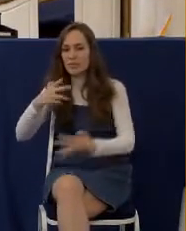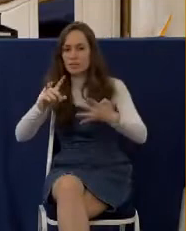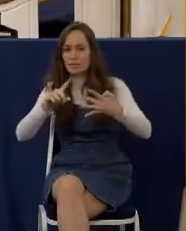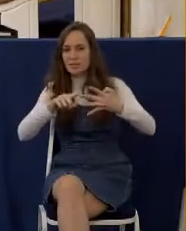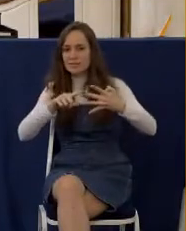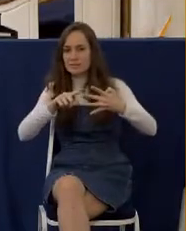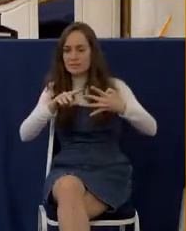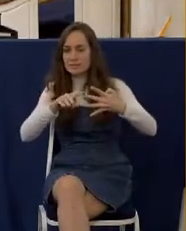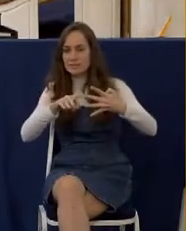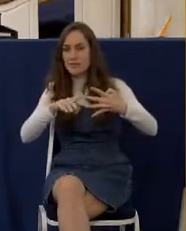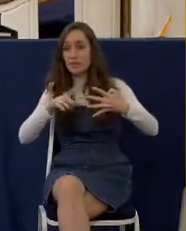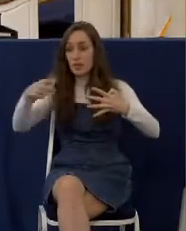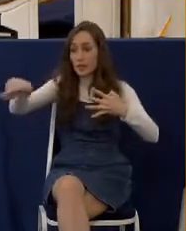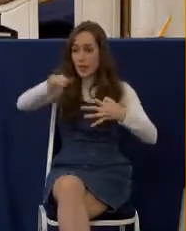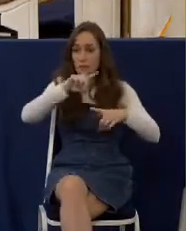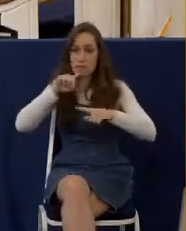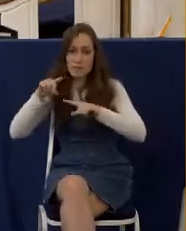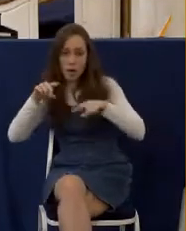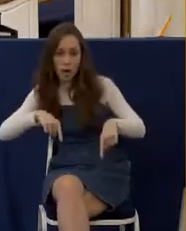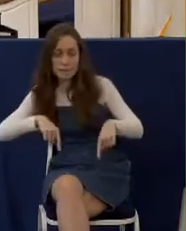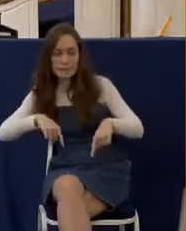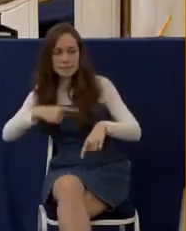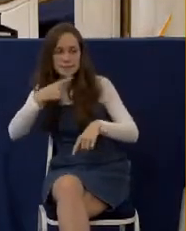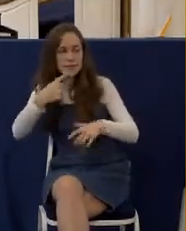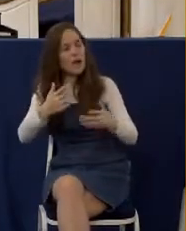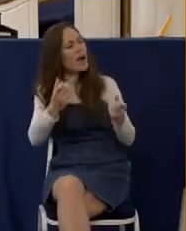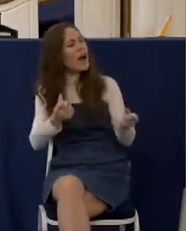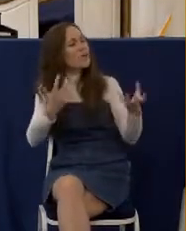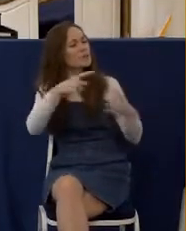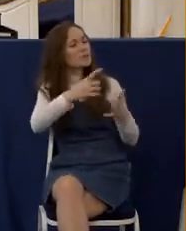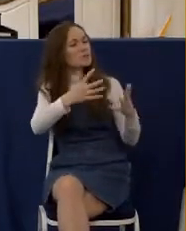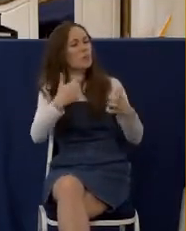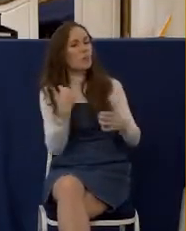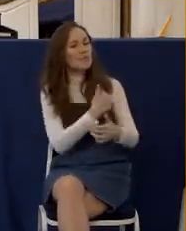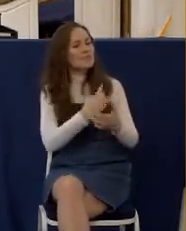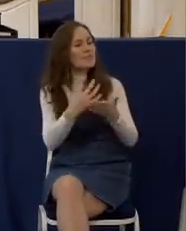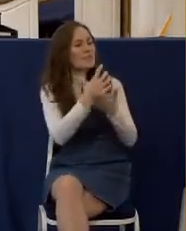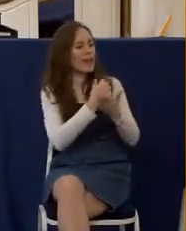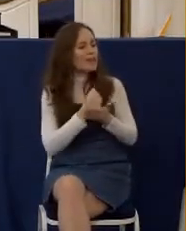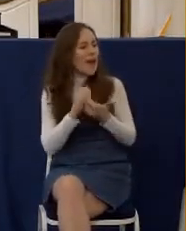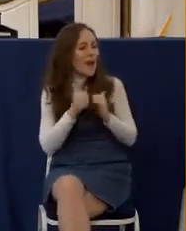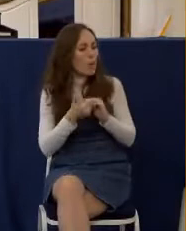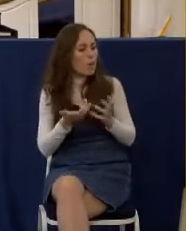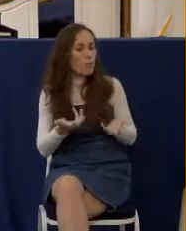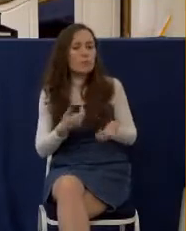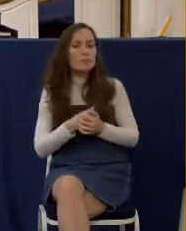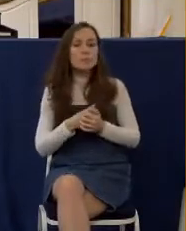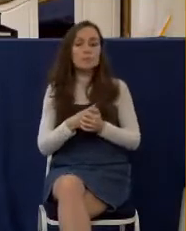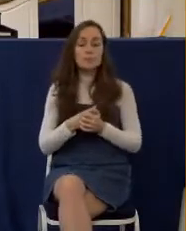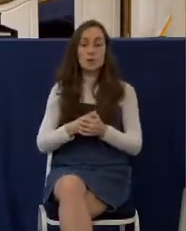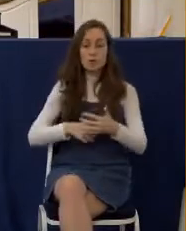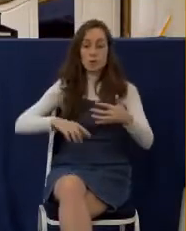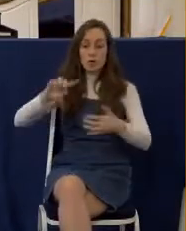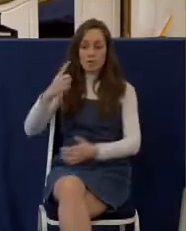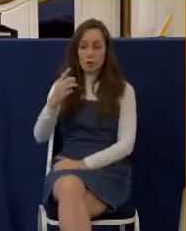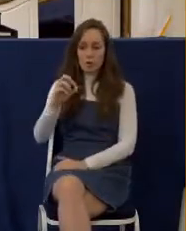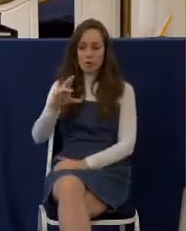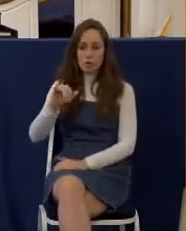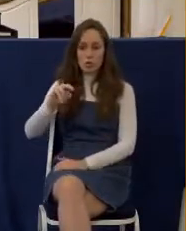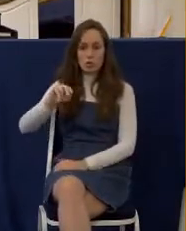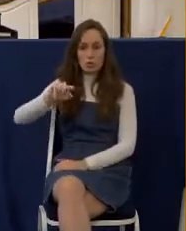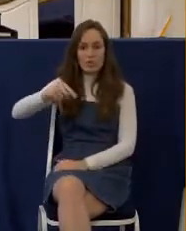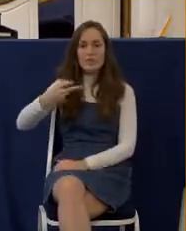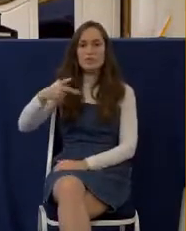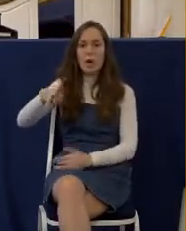they responded by saying, you know, how much do you want us to collect, Paul? How do you want us to do this? So in 1 Corinthians, Paul answers